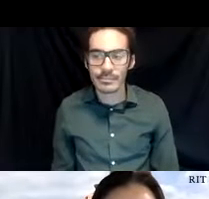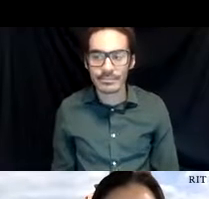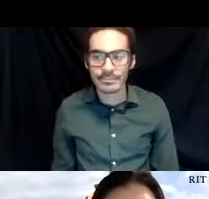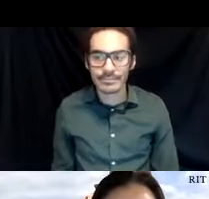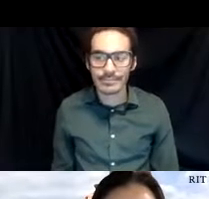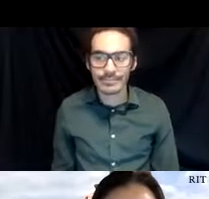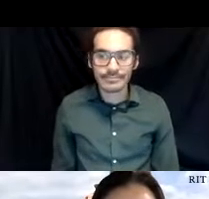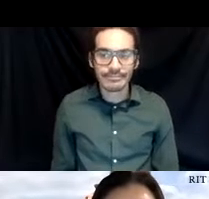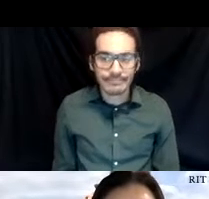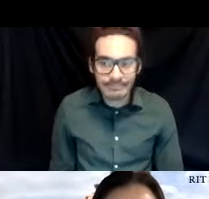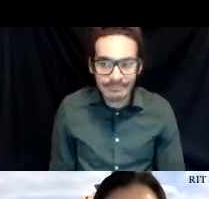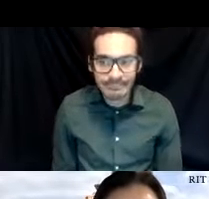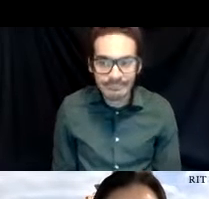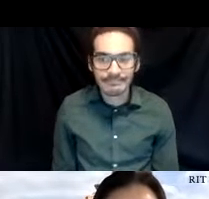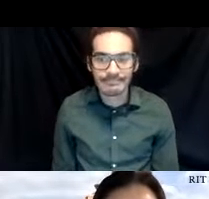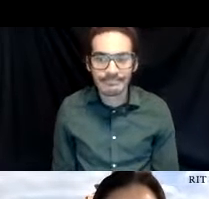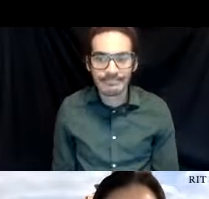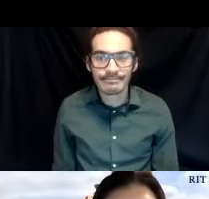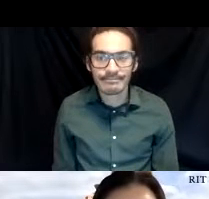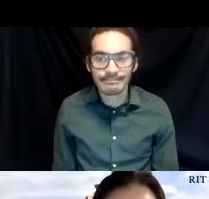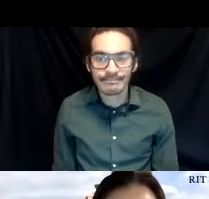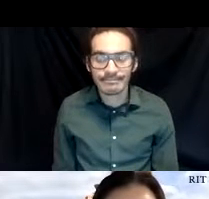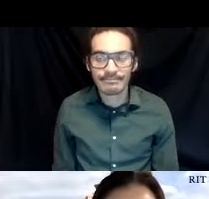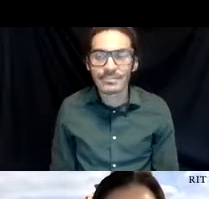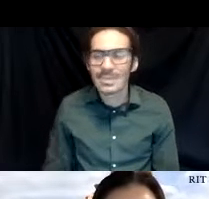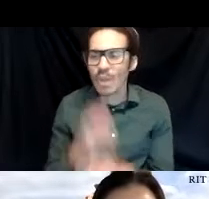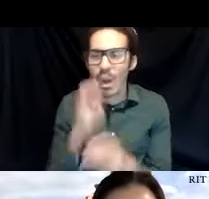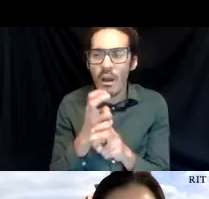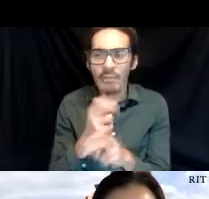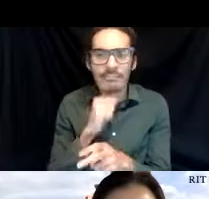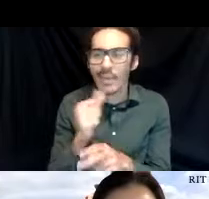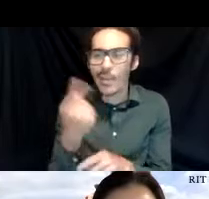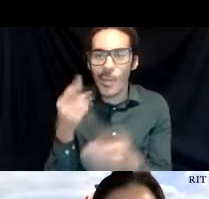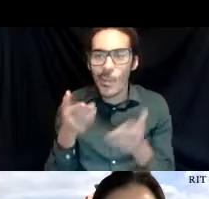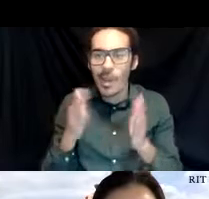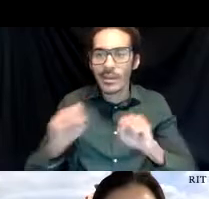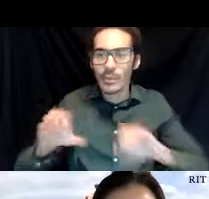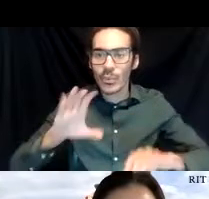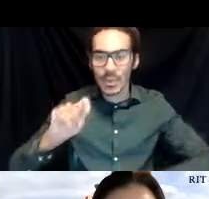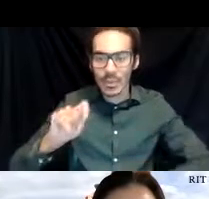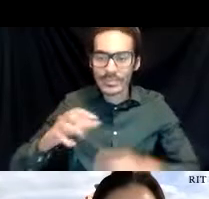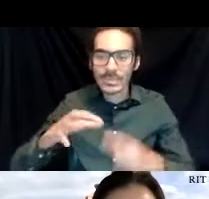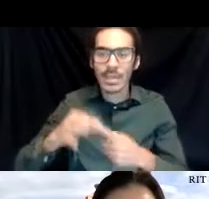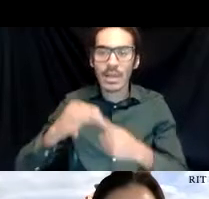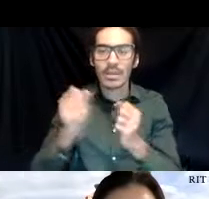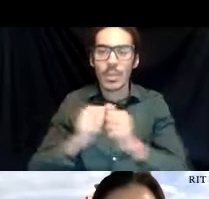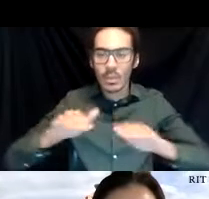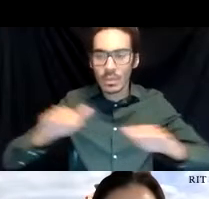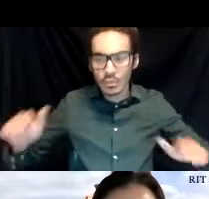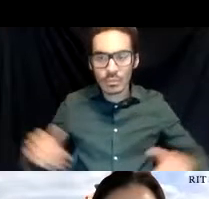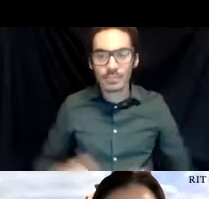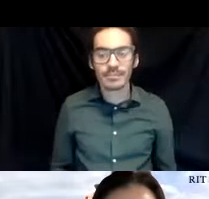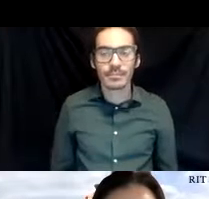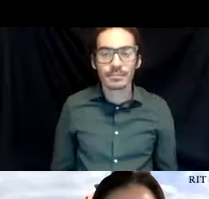sort of just it's hard because there's just not one way one can do it, especially when you're dealing with children.